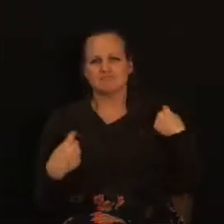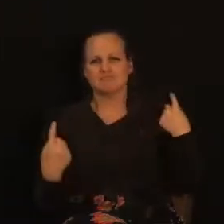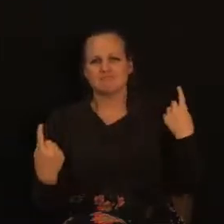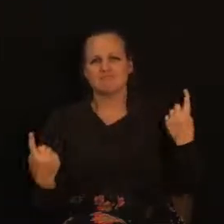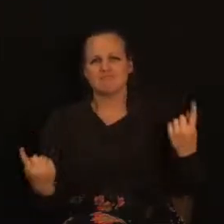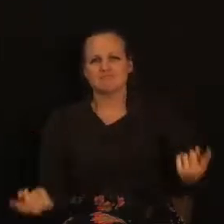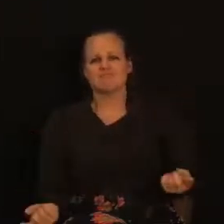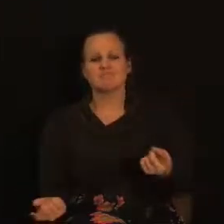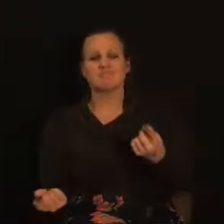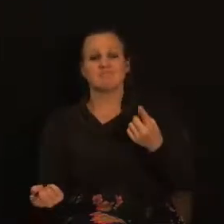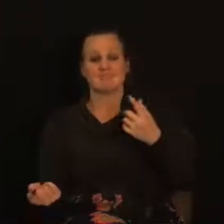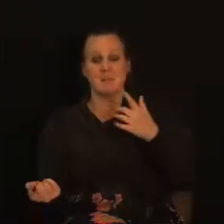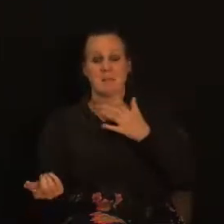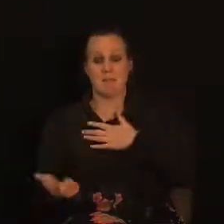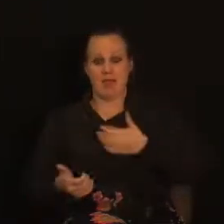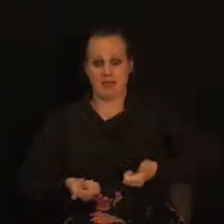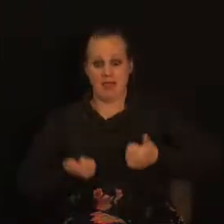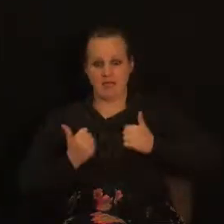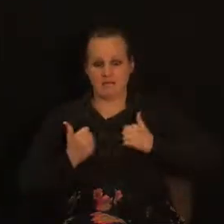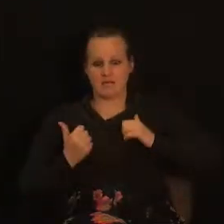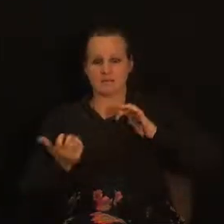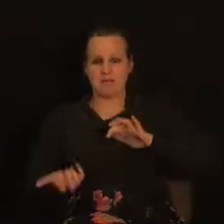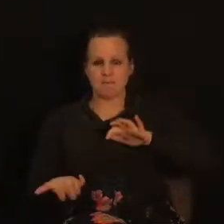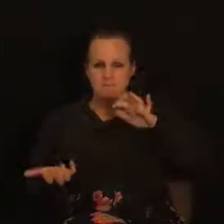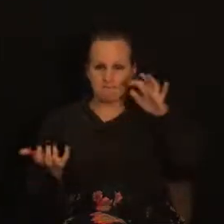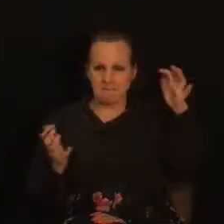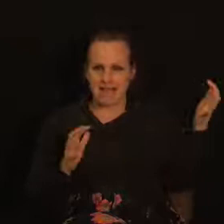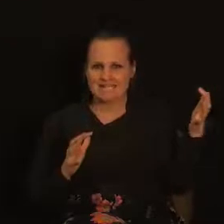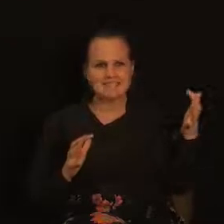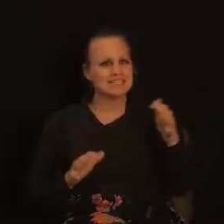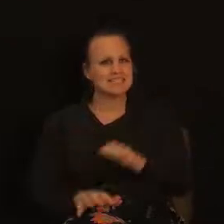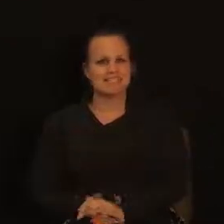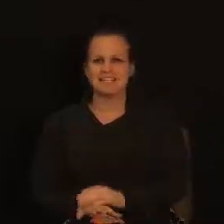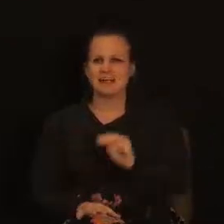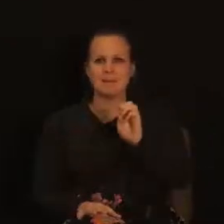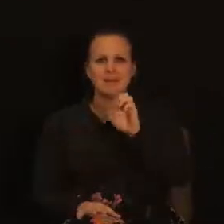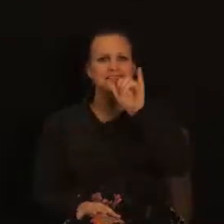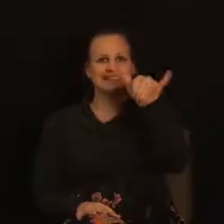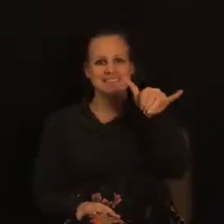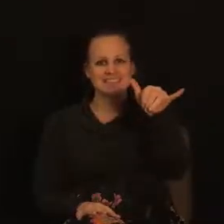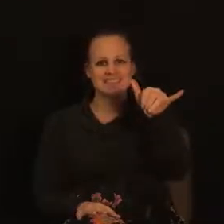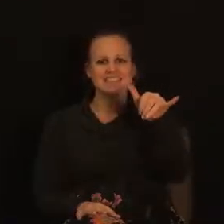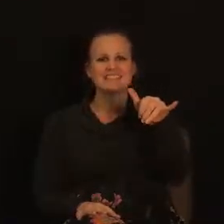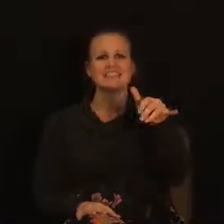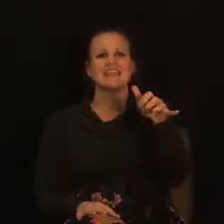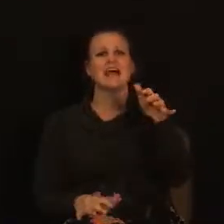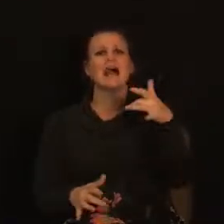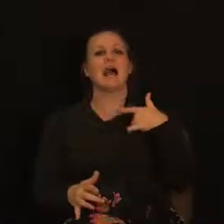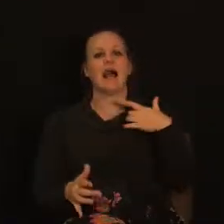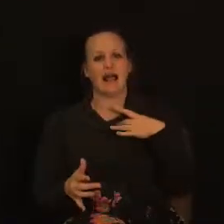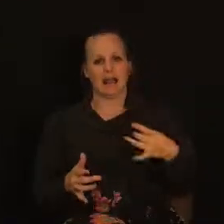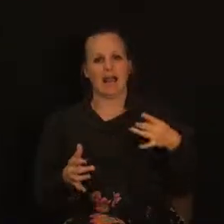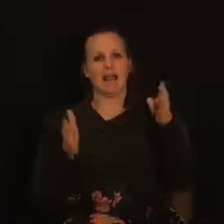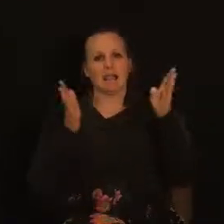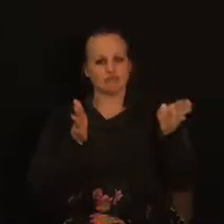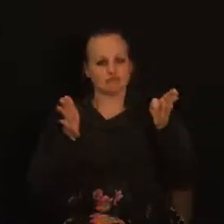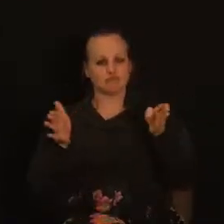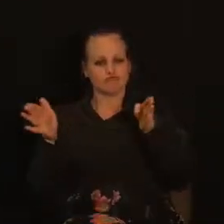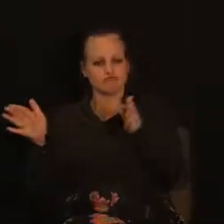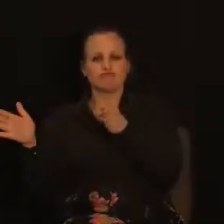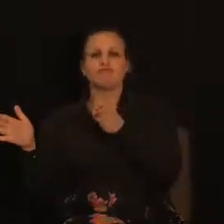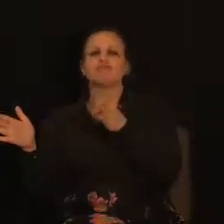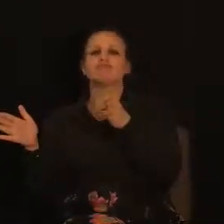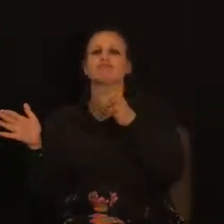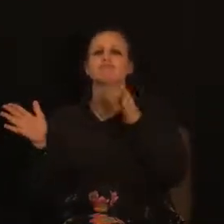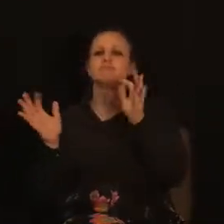messy. Like, more messy than I care to admit to anyone. I like things to be neat and orderly. But the